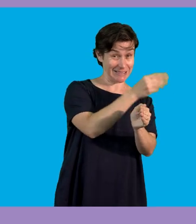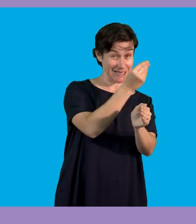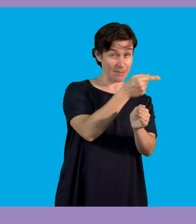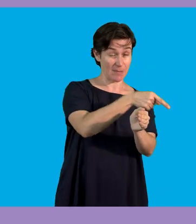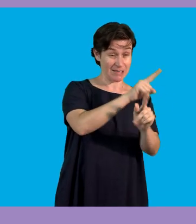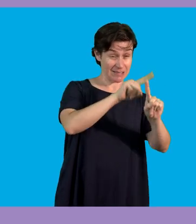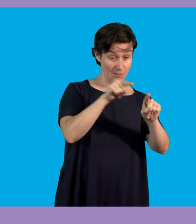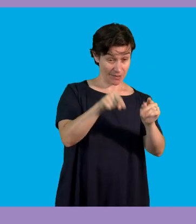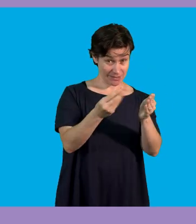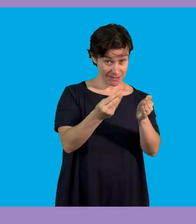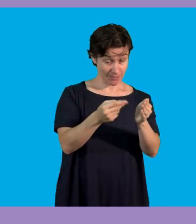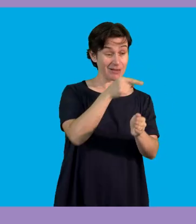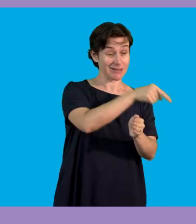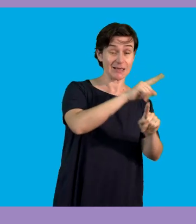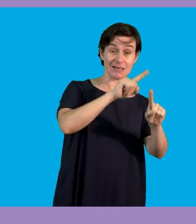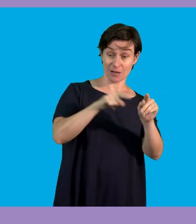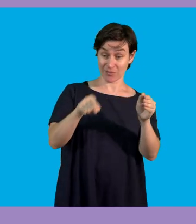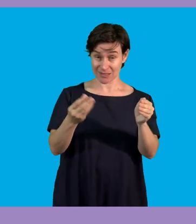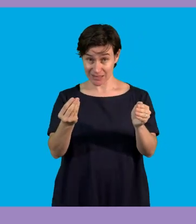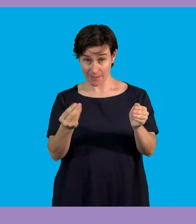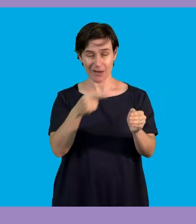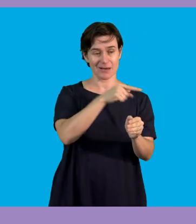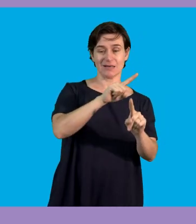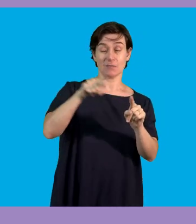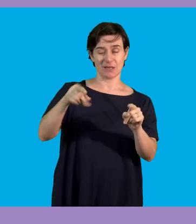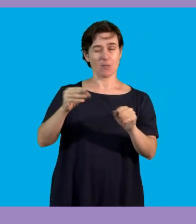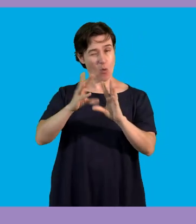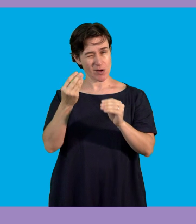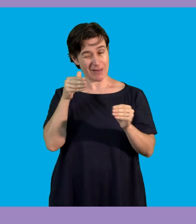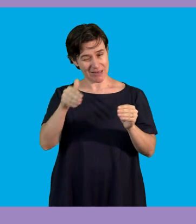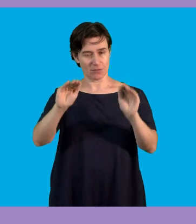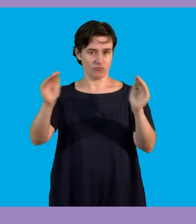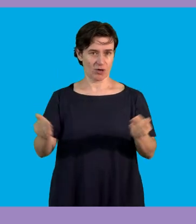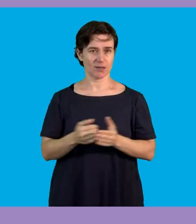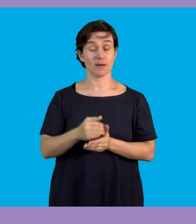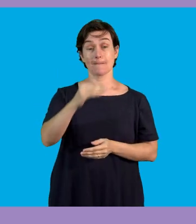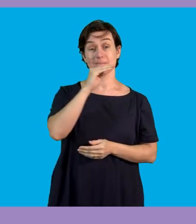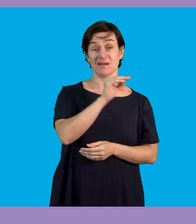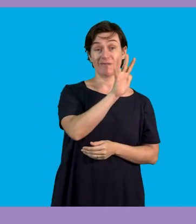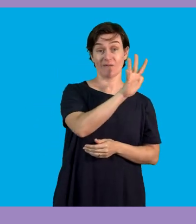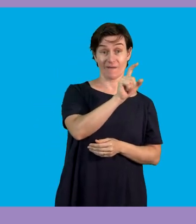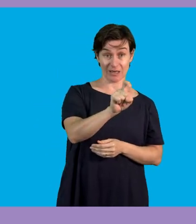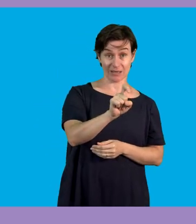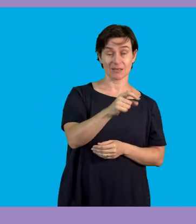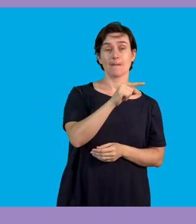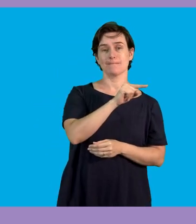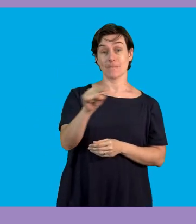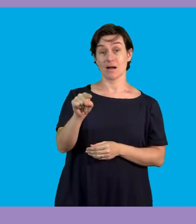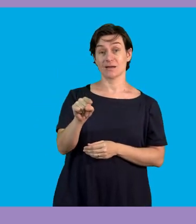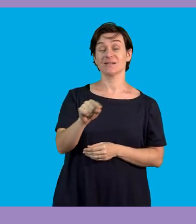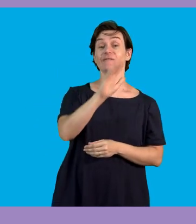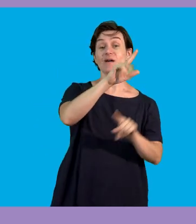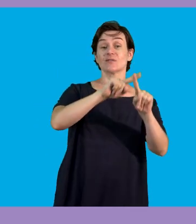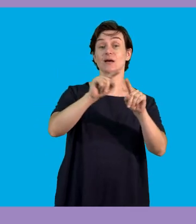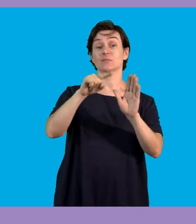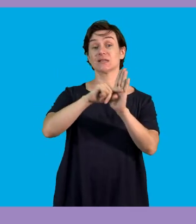multiplied by each term of that bracket. So it would give us 5x minus 10 equals